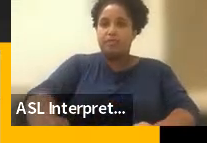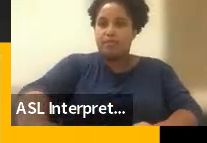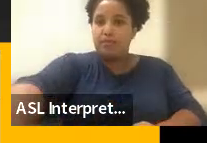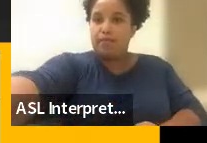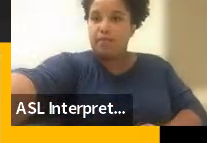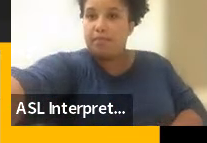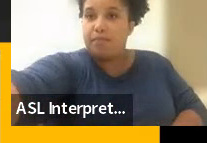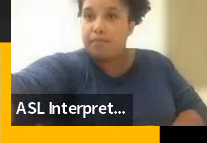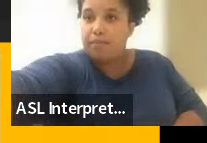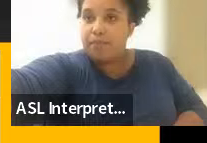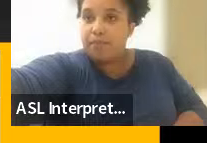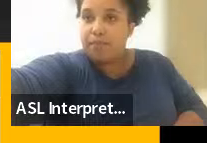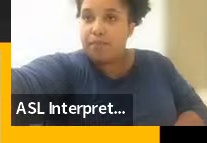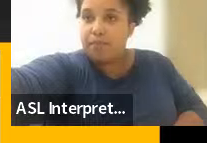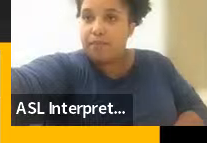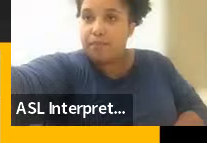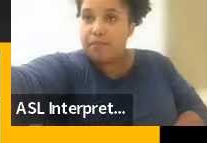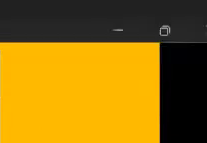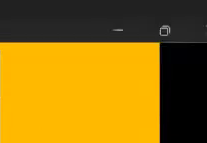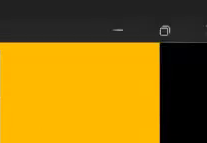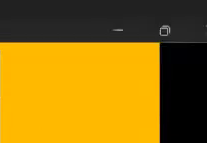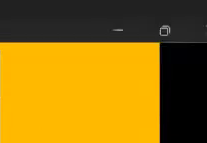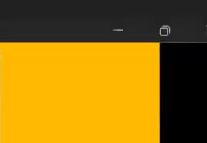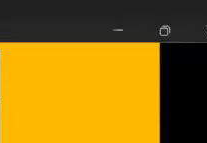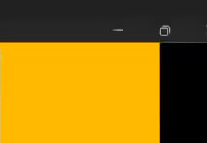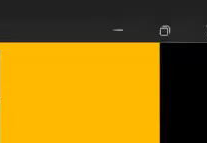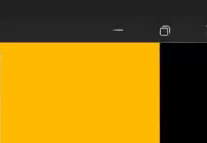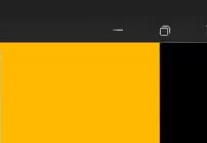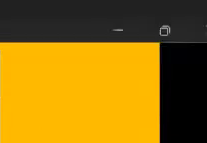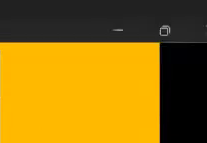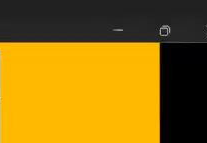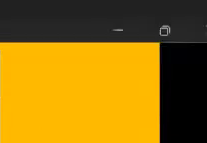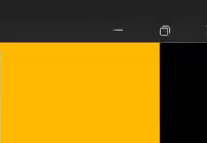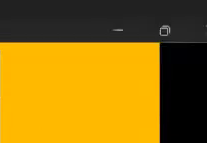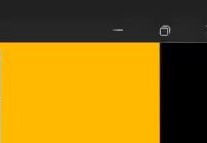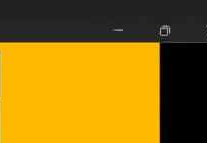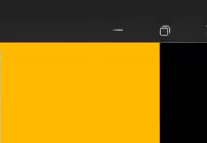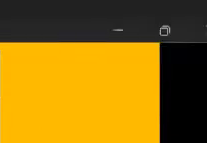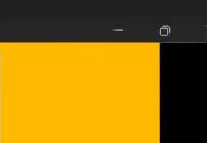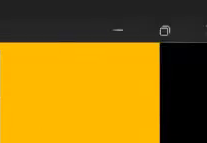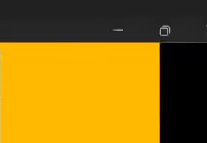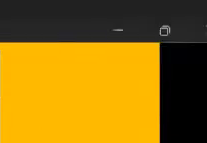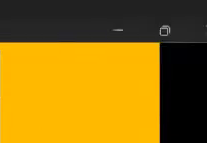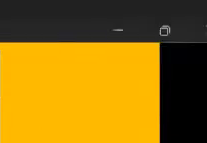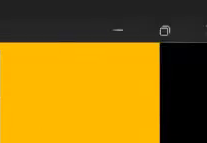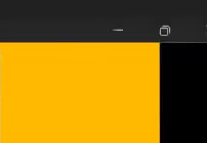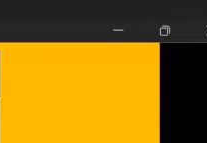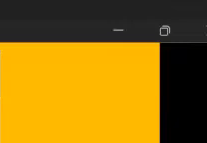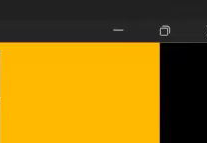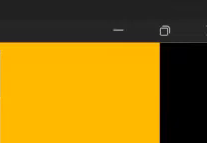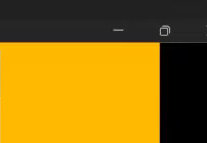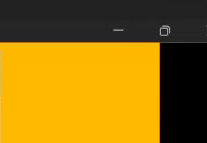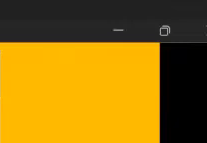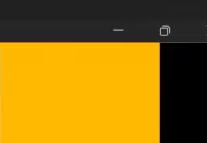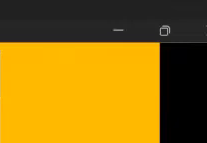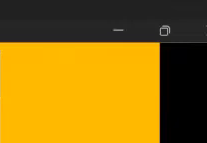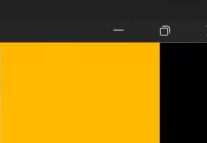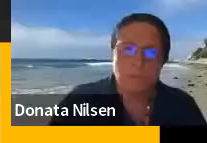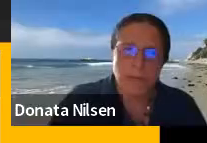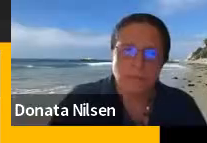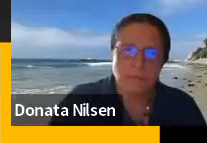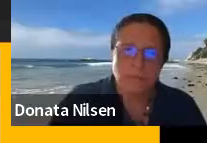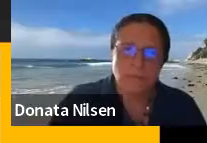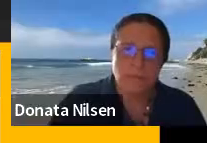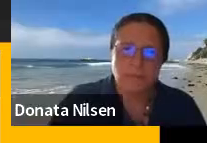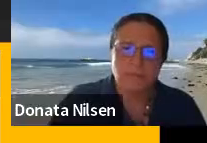but Evusheld is really available for immunocompromised individuals who are not positive and have not been exposed, but